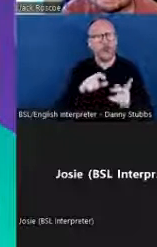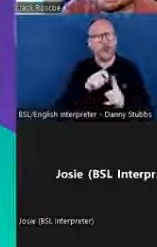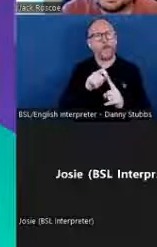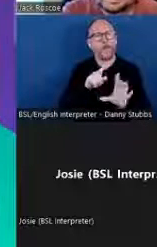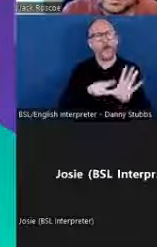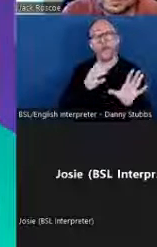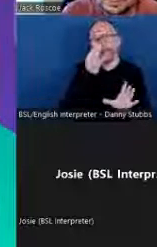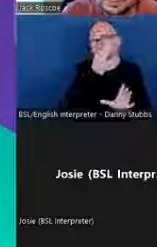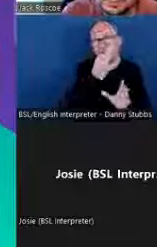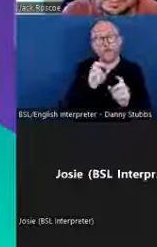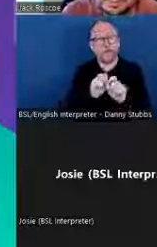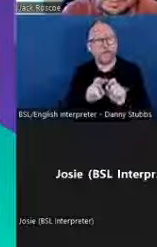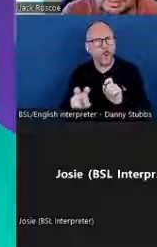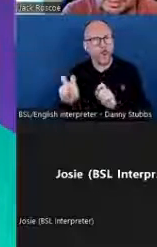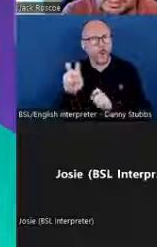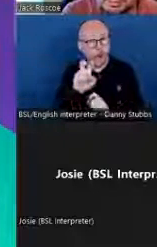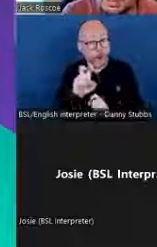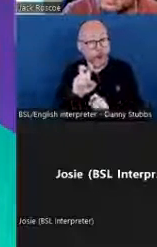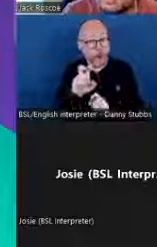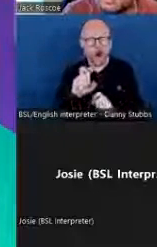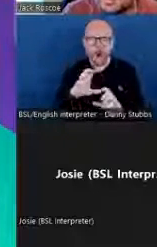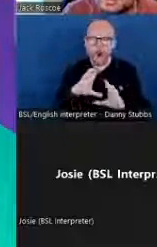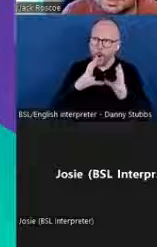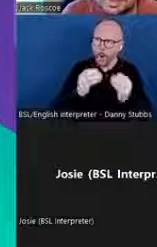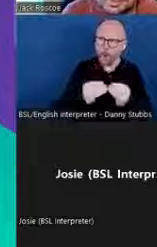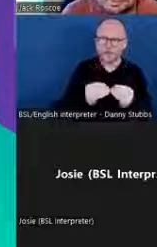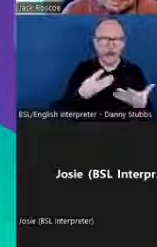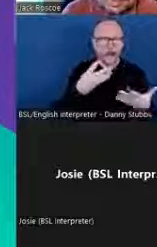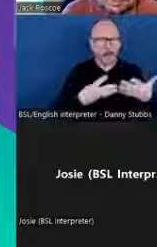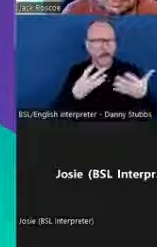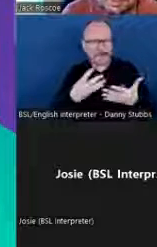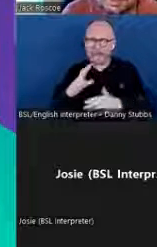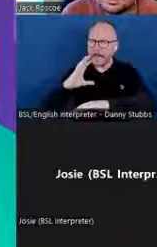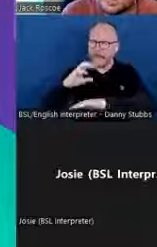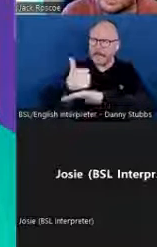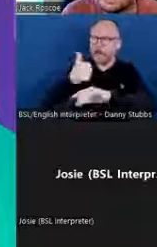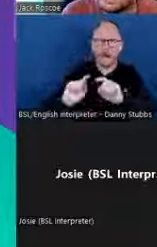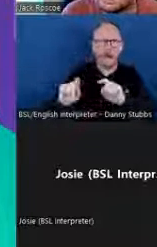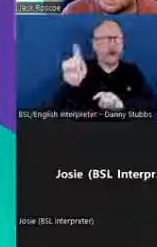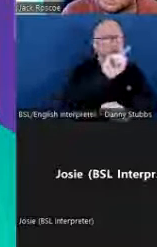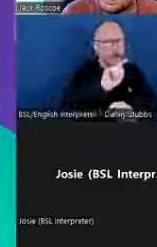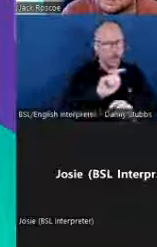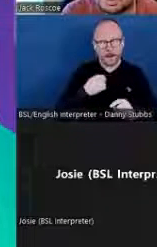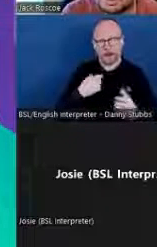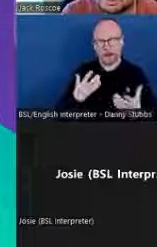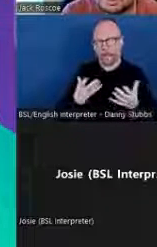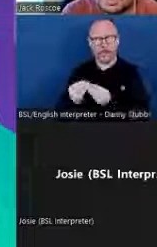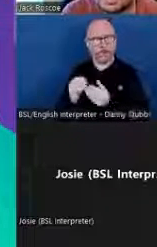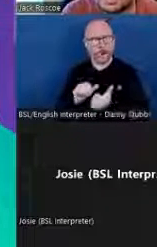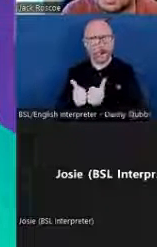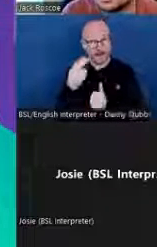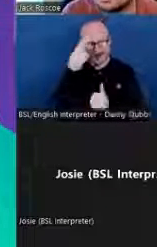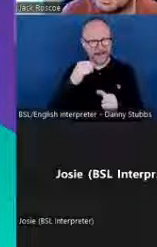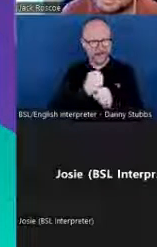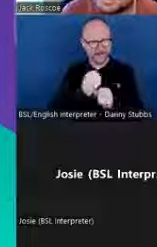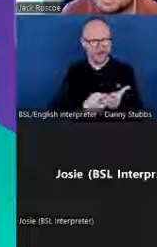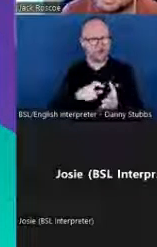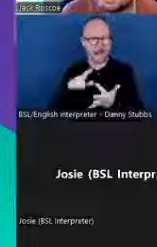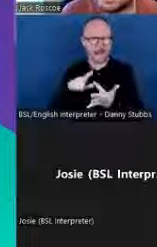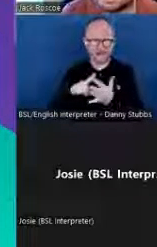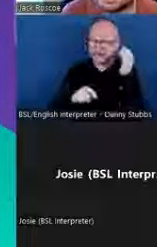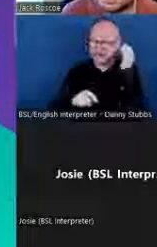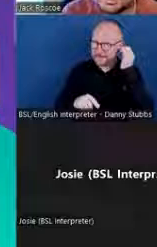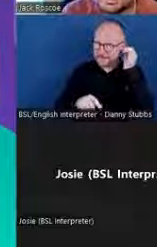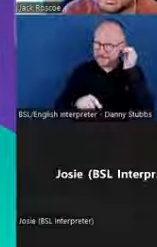commissions. So with my long-suffering colleague, Grace, we had to hire and train local people in each of those